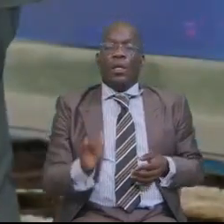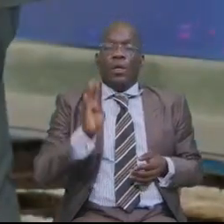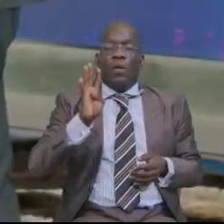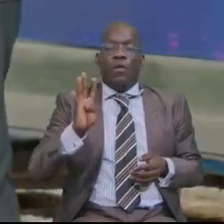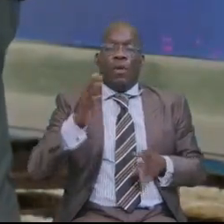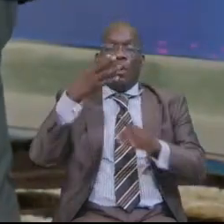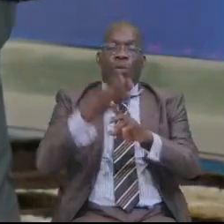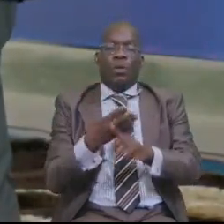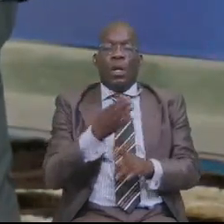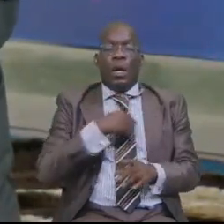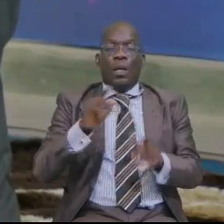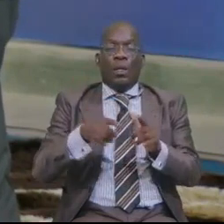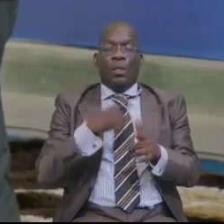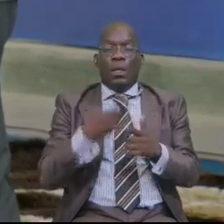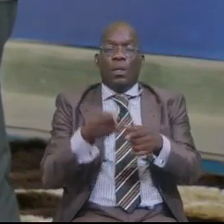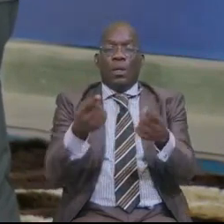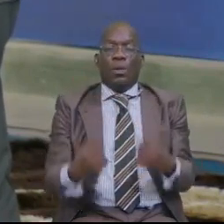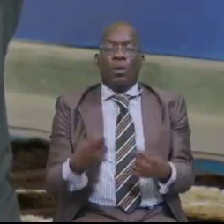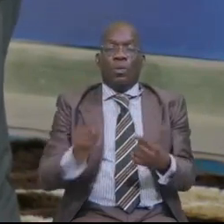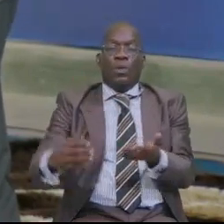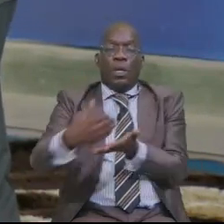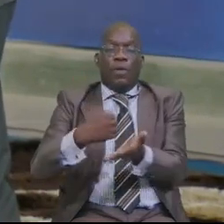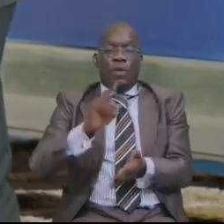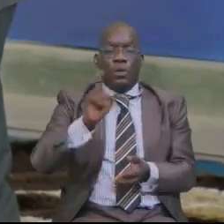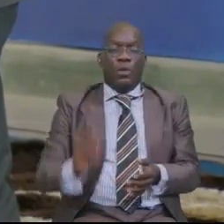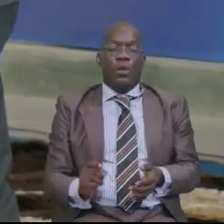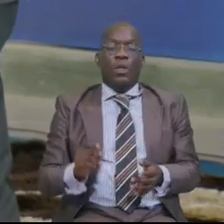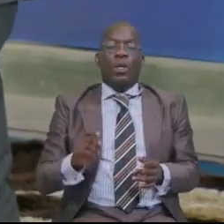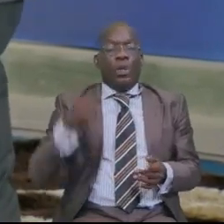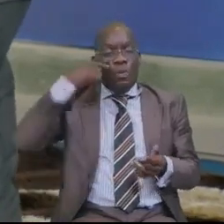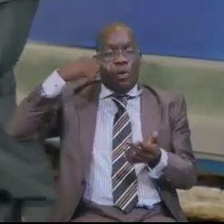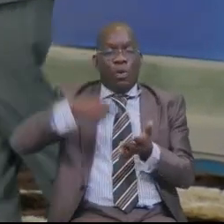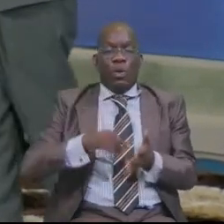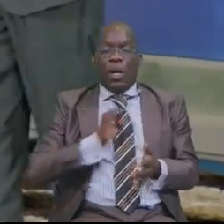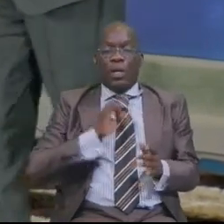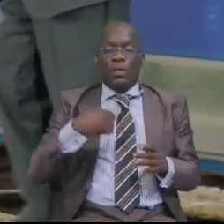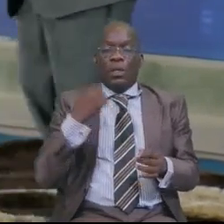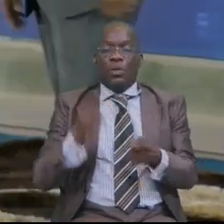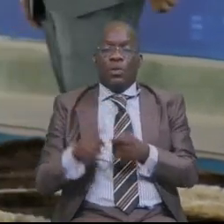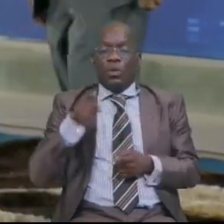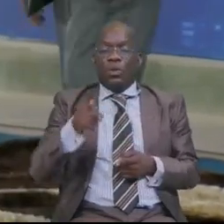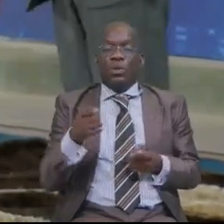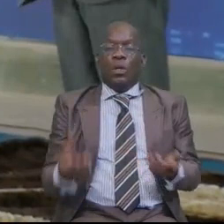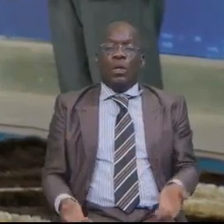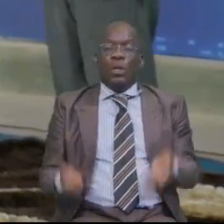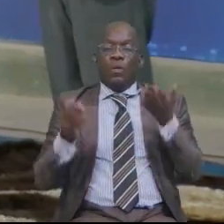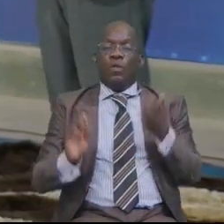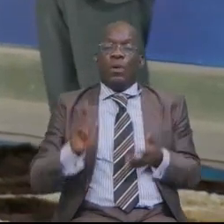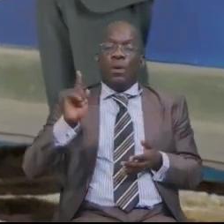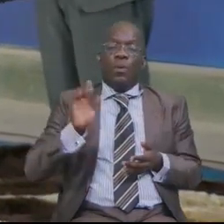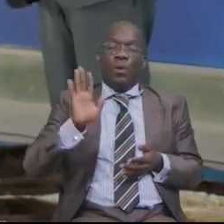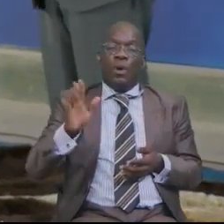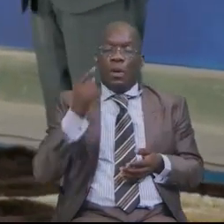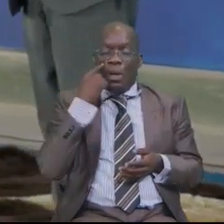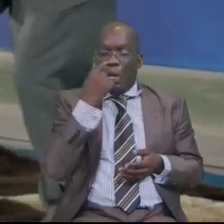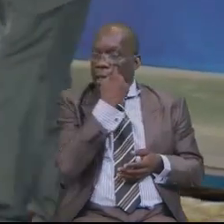then cometh the harvest. Behold, I say unto you, lift up your eyes and